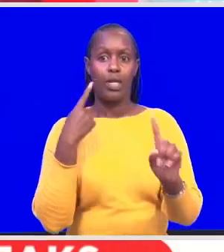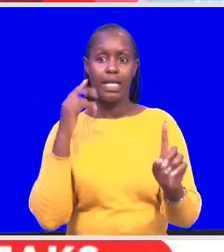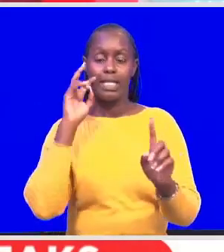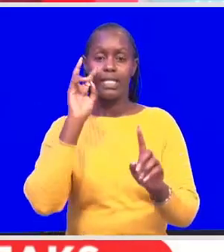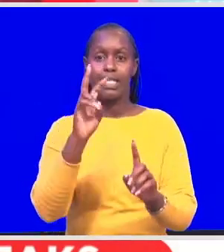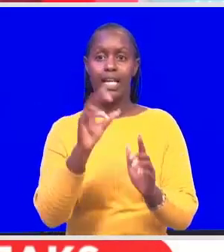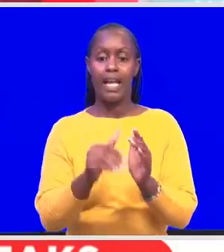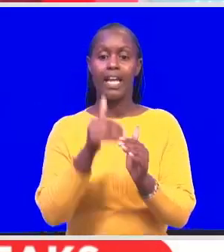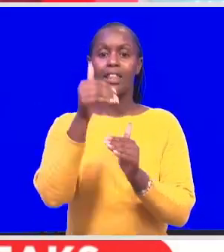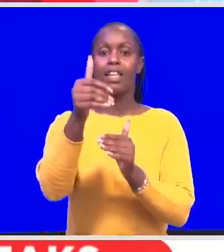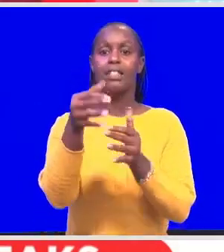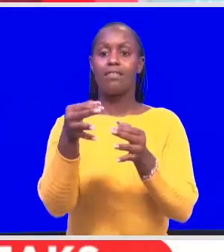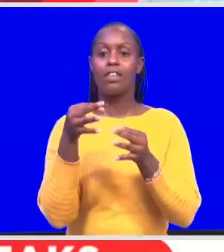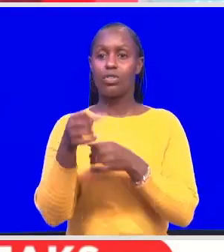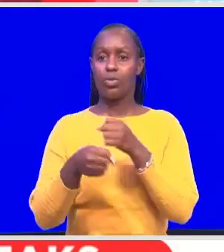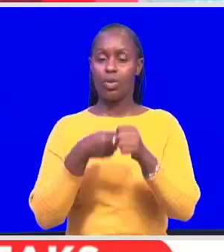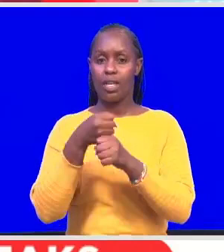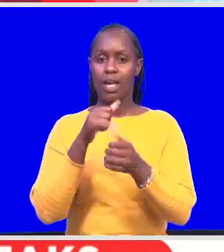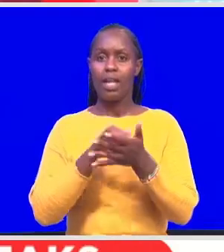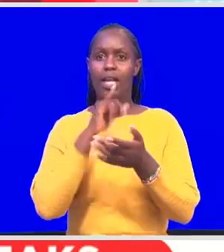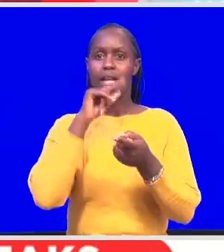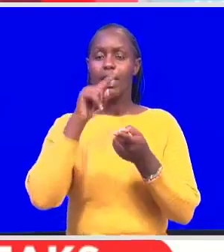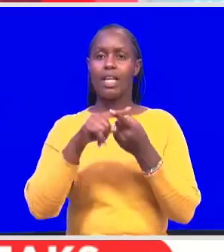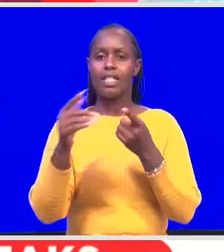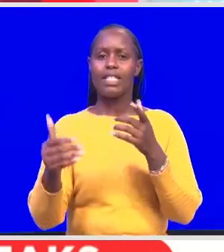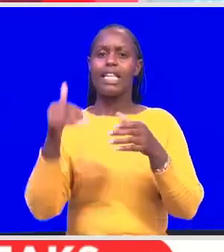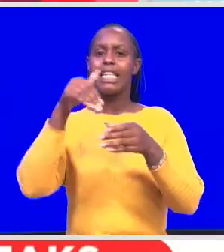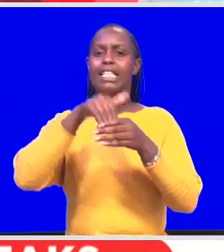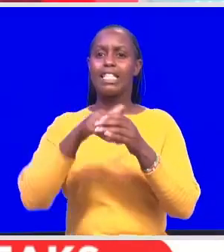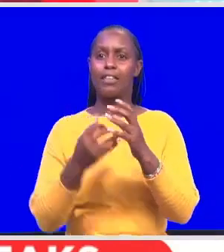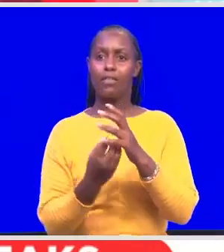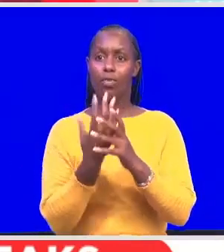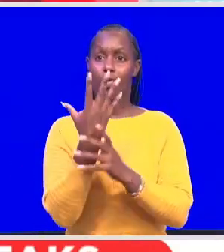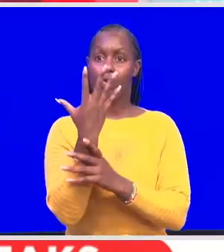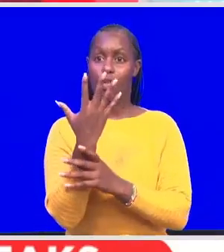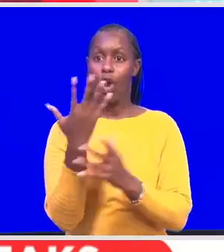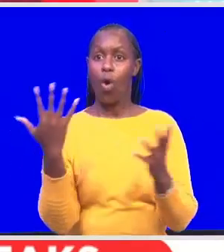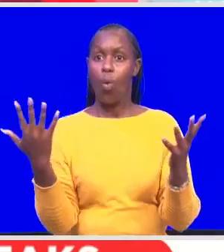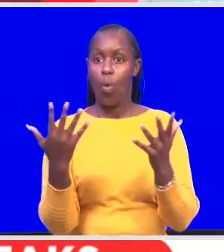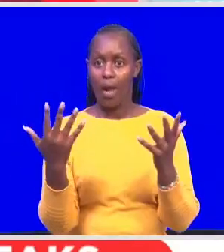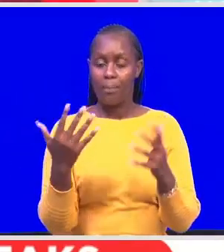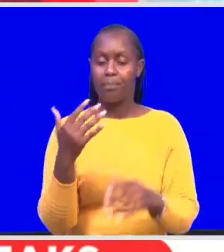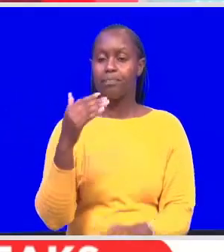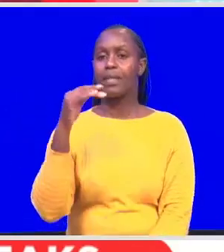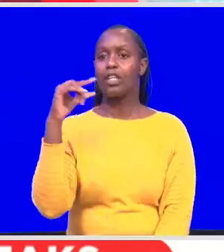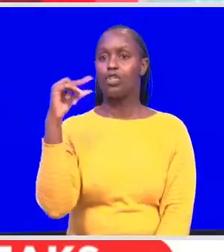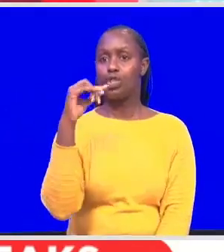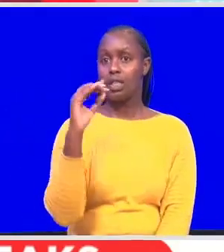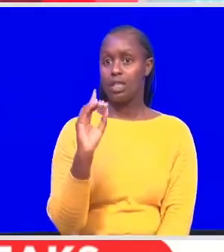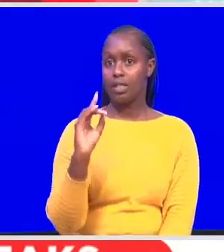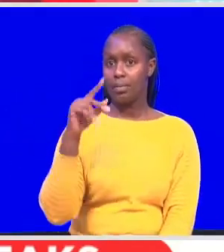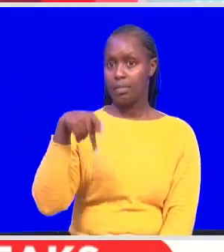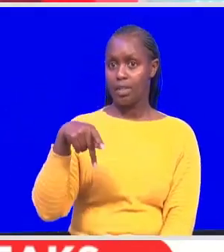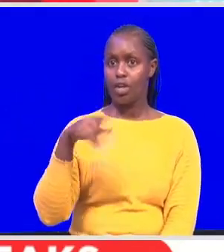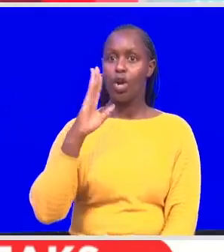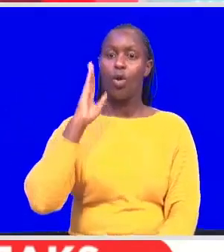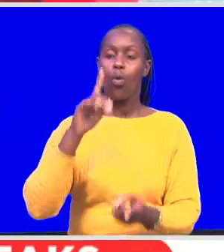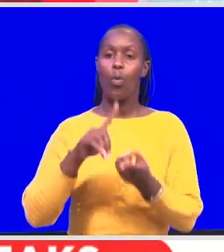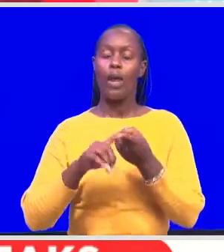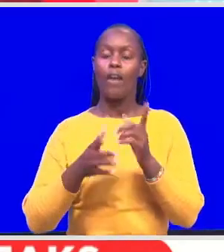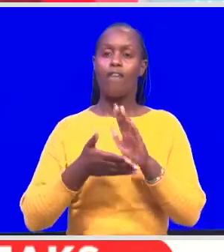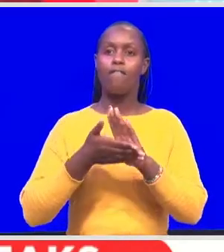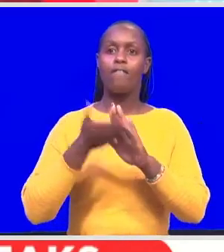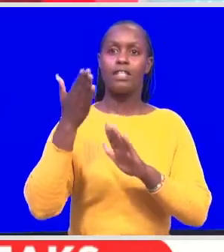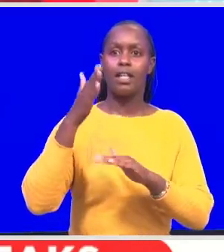financial year is intensive growth. Right. Where our growth of GDP will outpace our